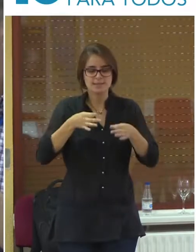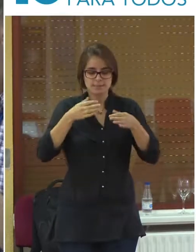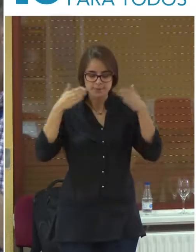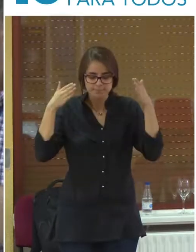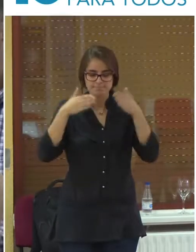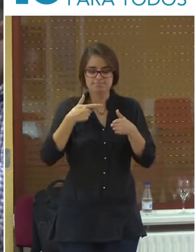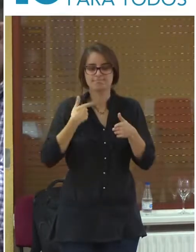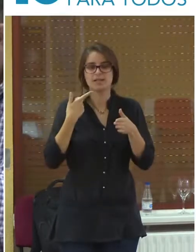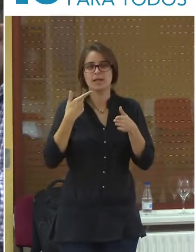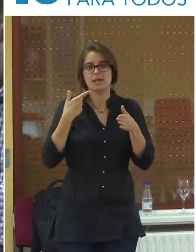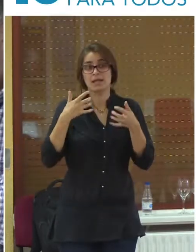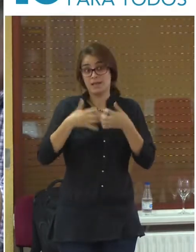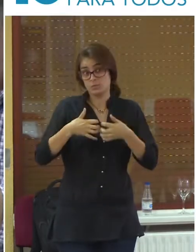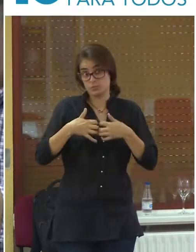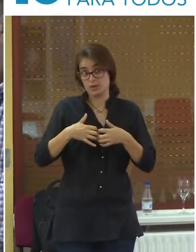accessibility projects.